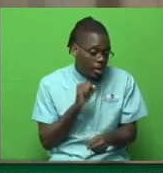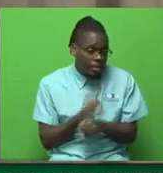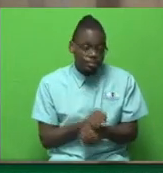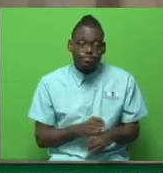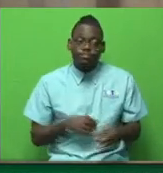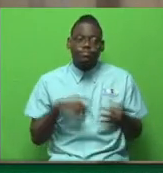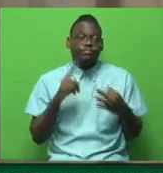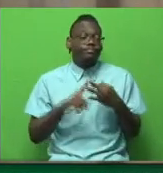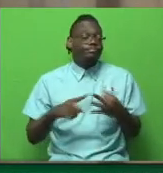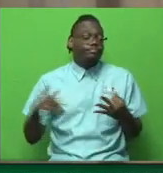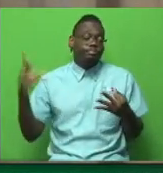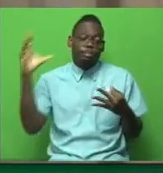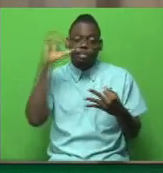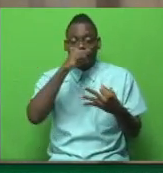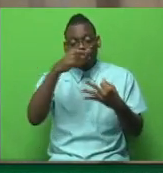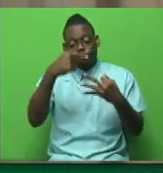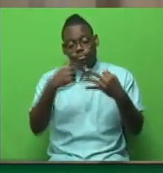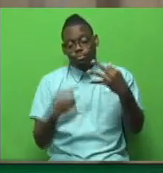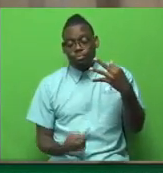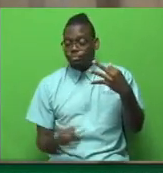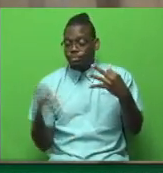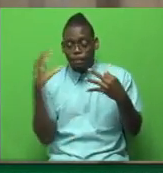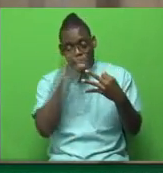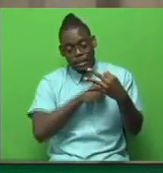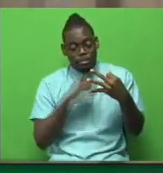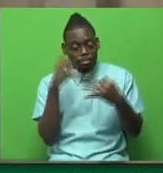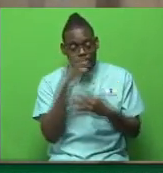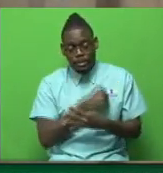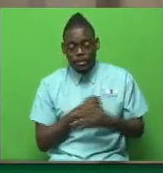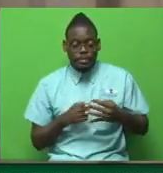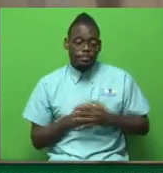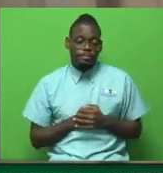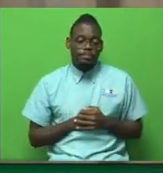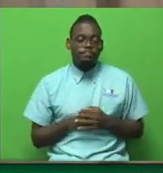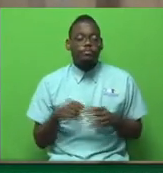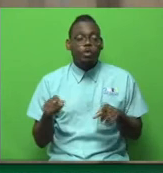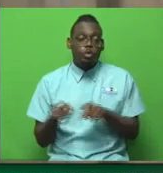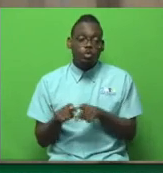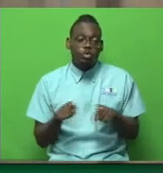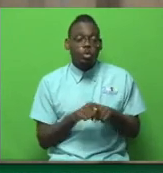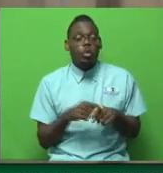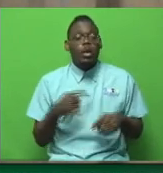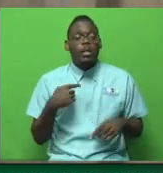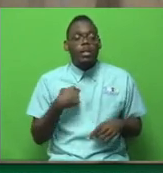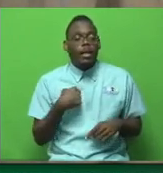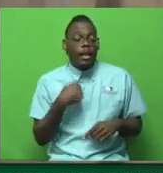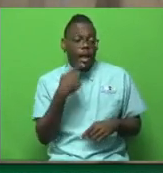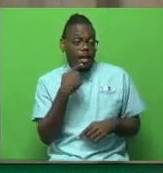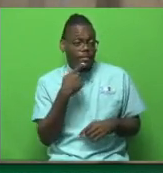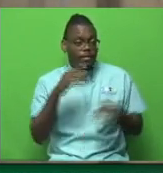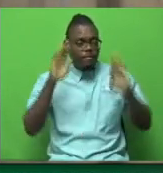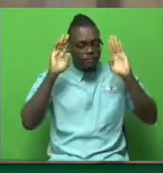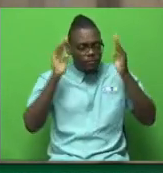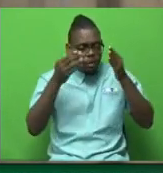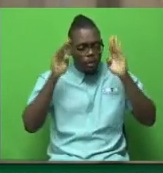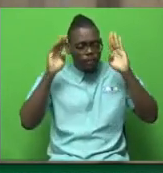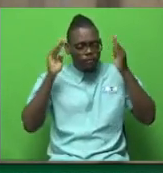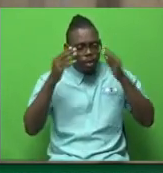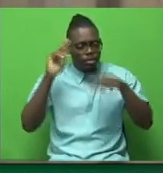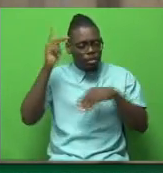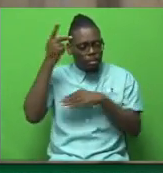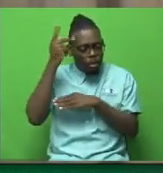discontent is ill placed or somehow political is absurd Mr Deputy